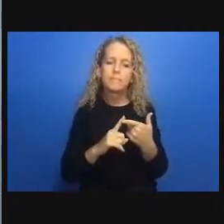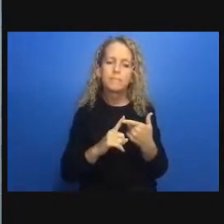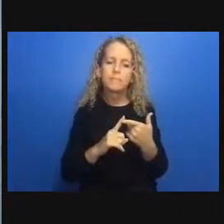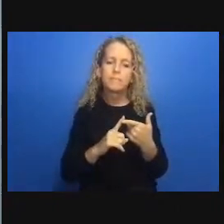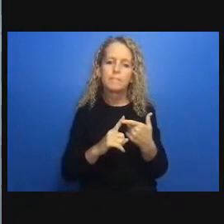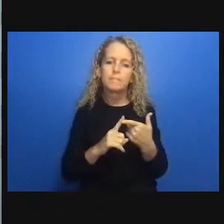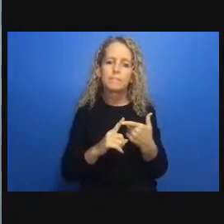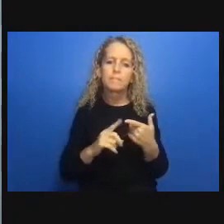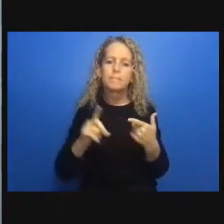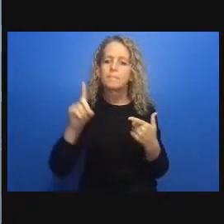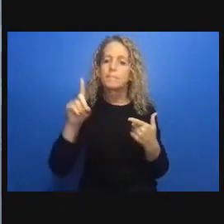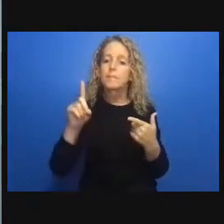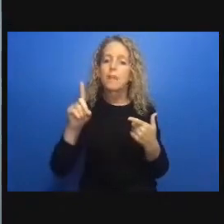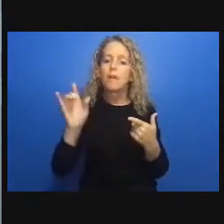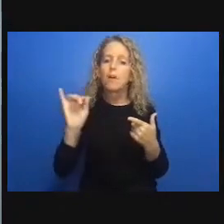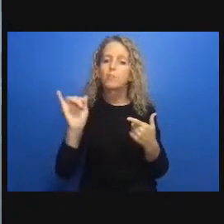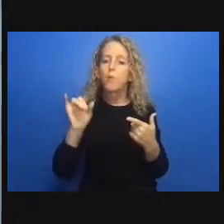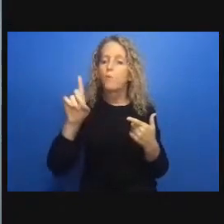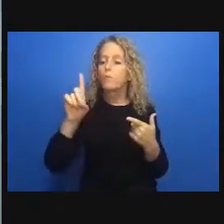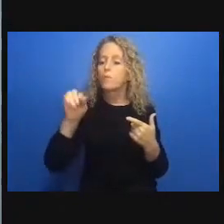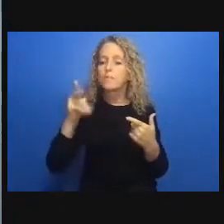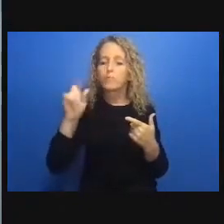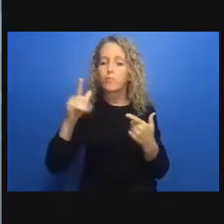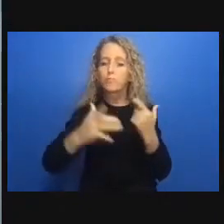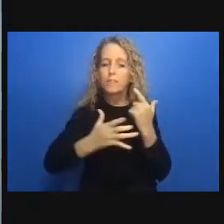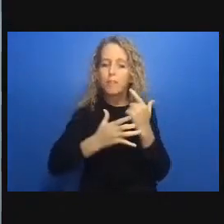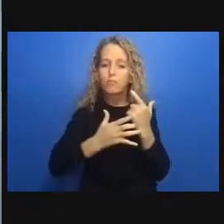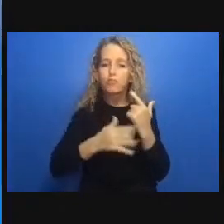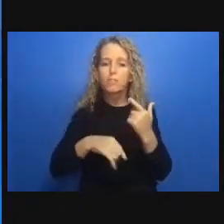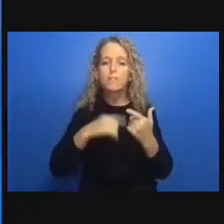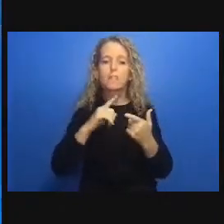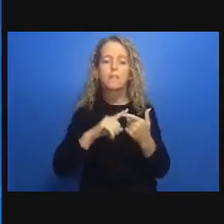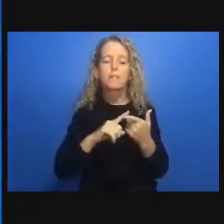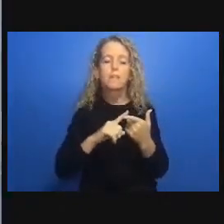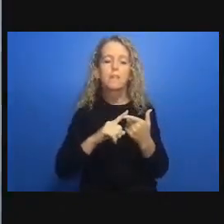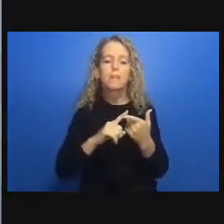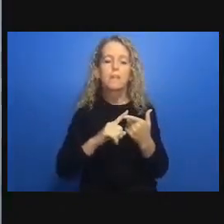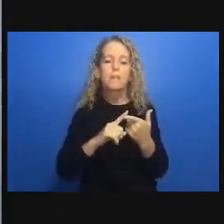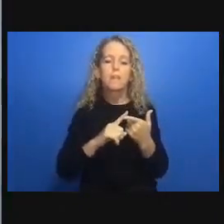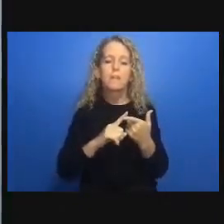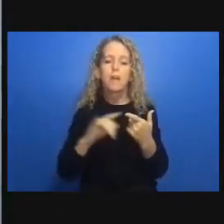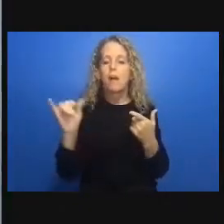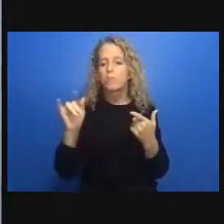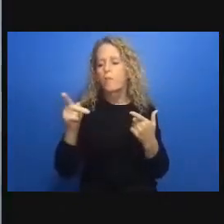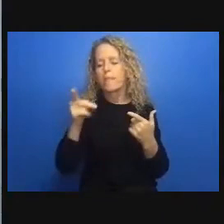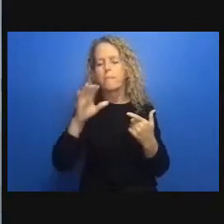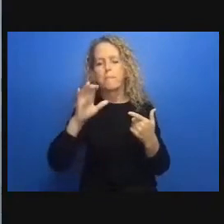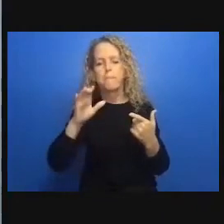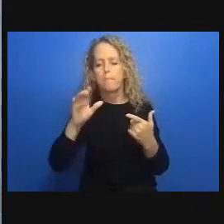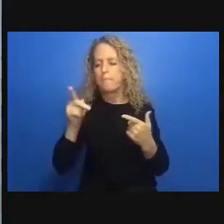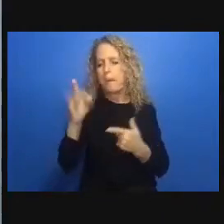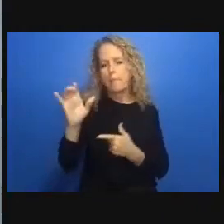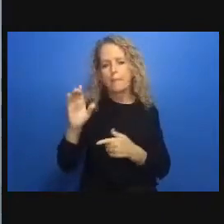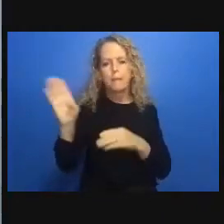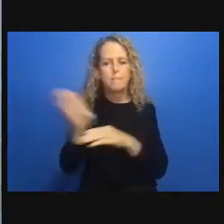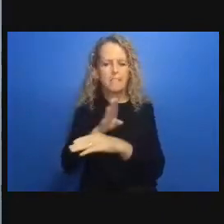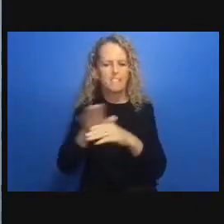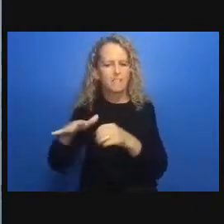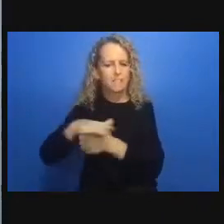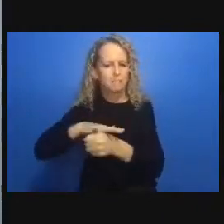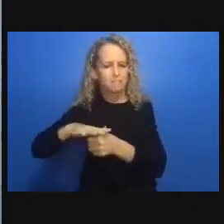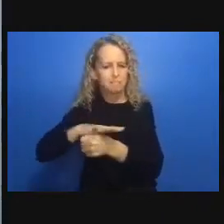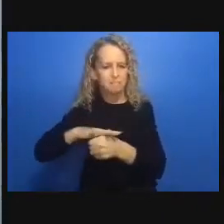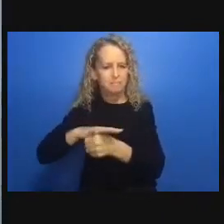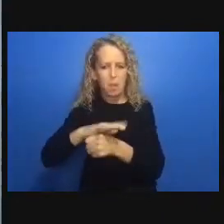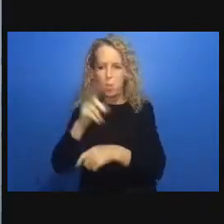digital technologies and the adoption of digital technologies in the business and public sector in Nova Scotia, and what